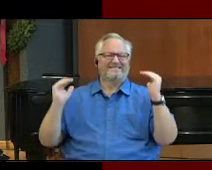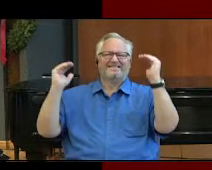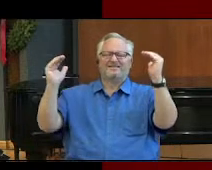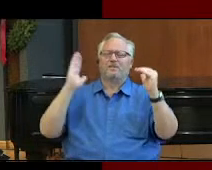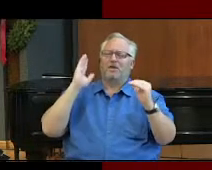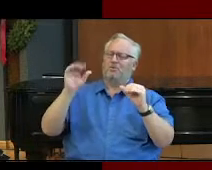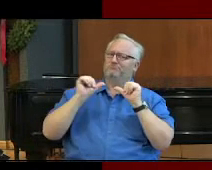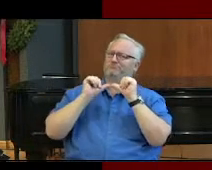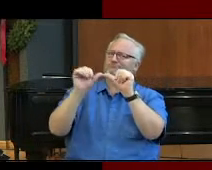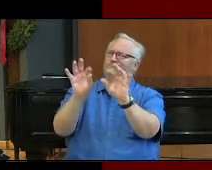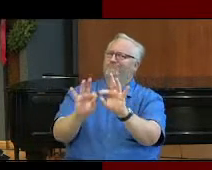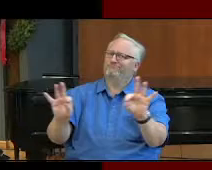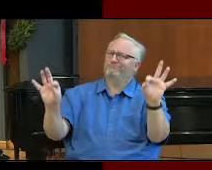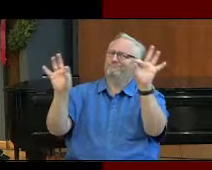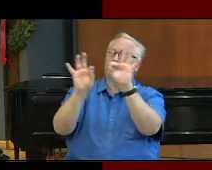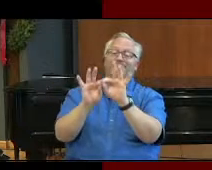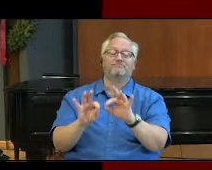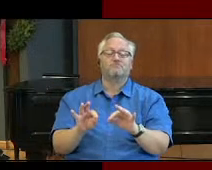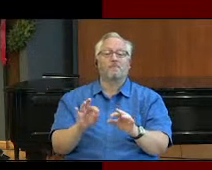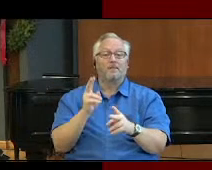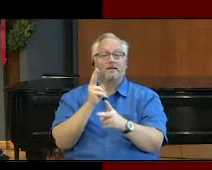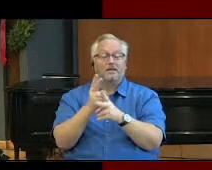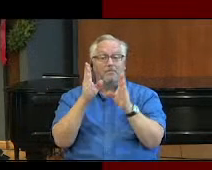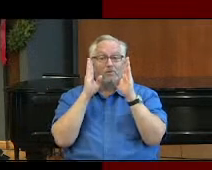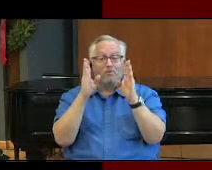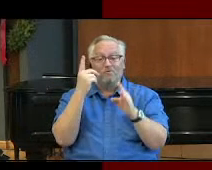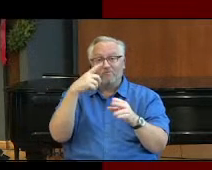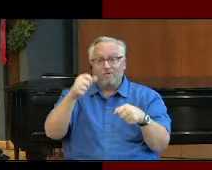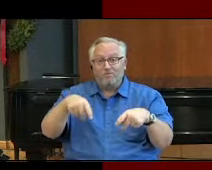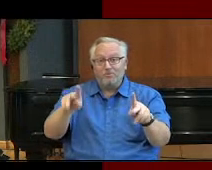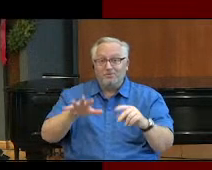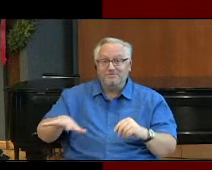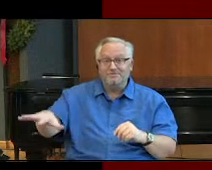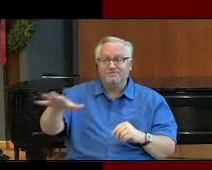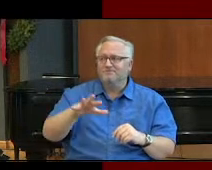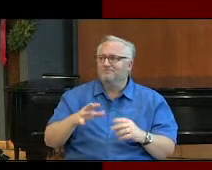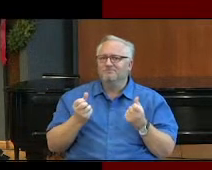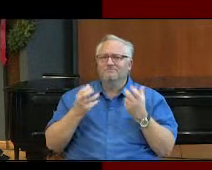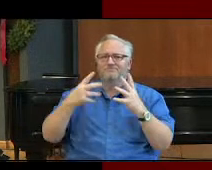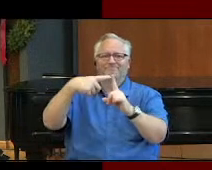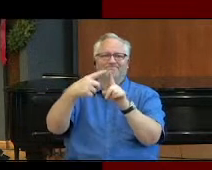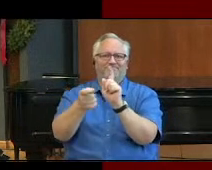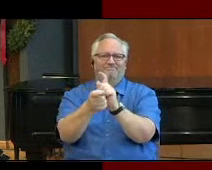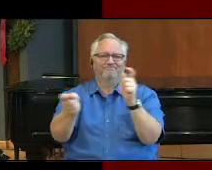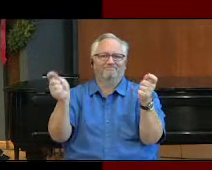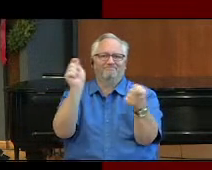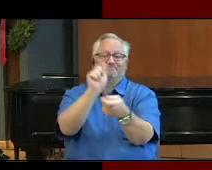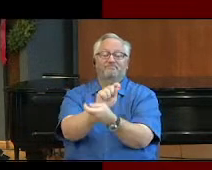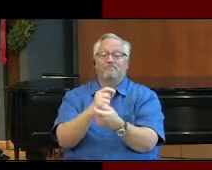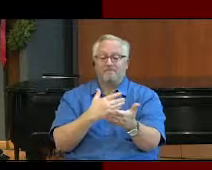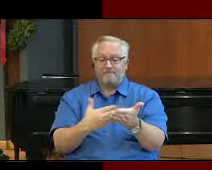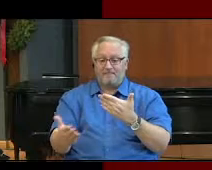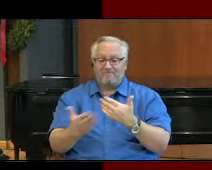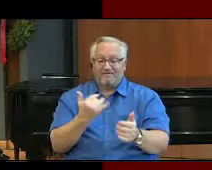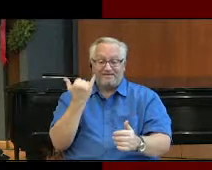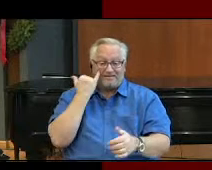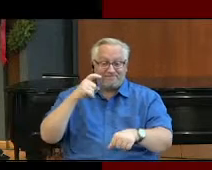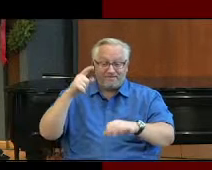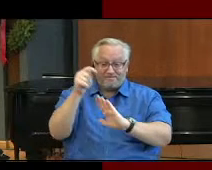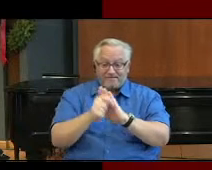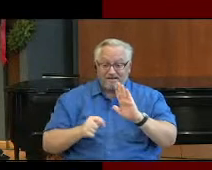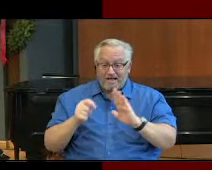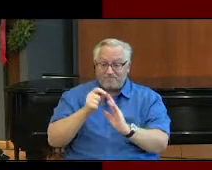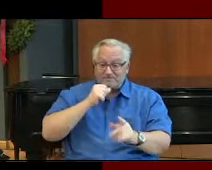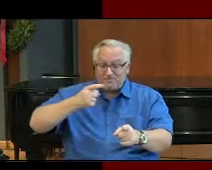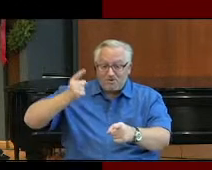lasting importance. Be alert to those opportunities and to make a difference. Even when the time is not right,